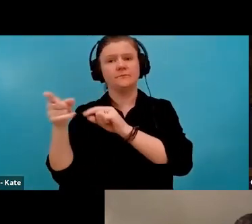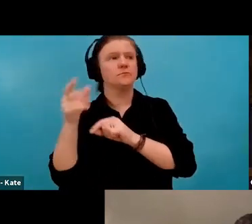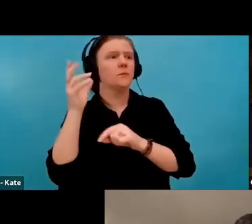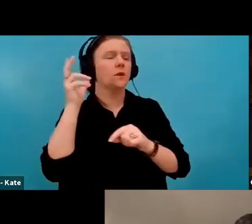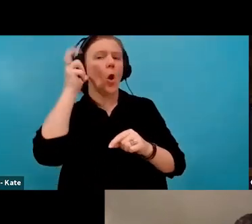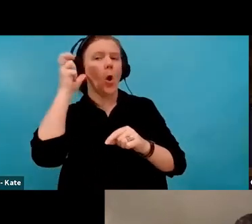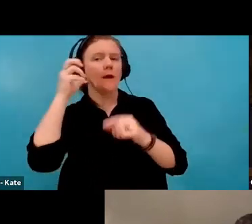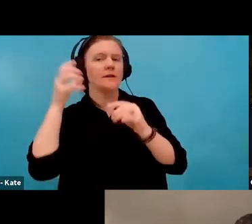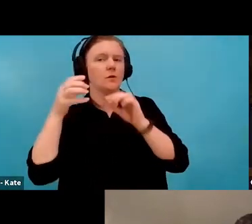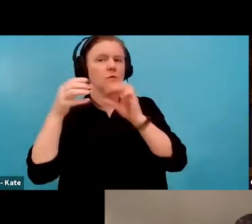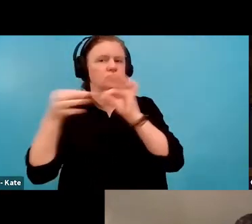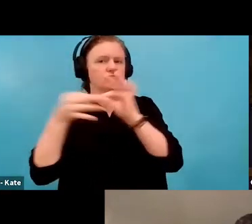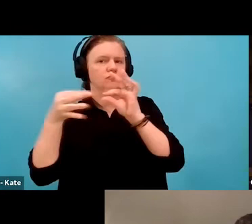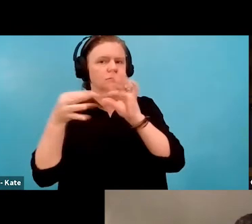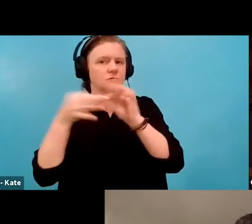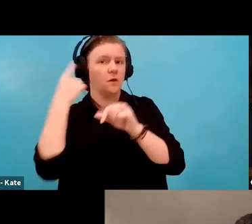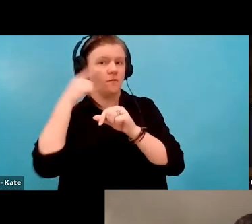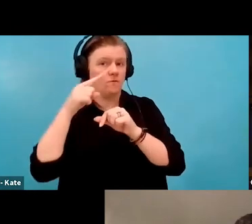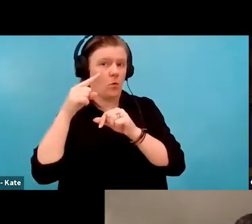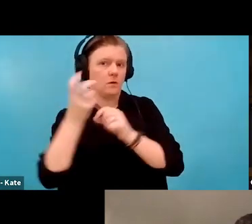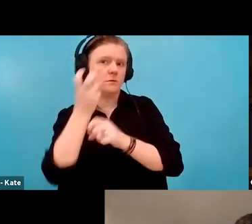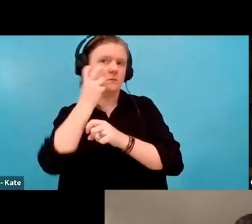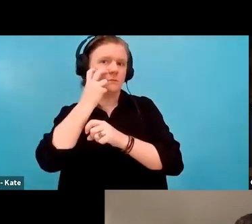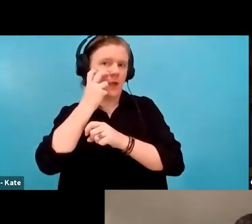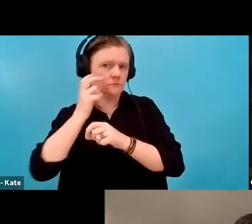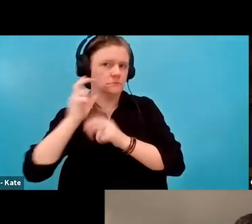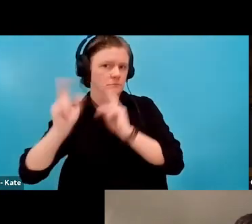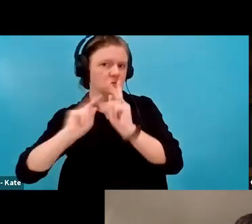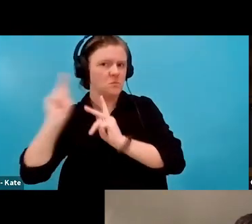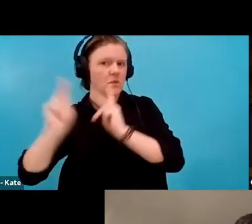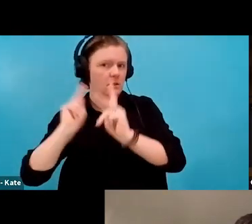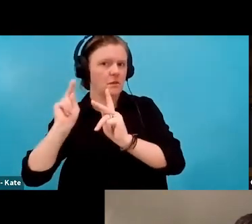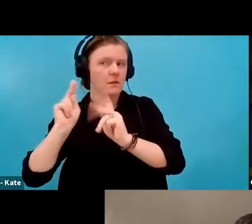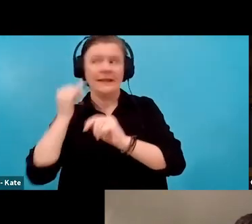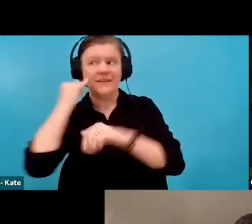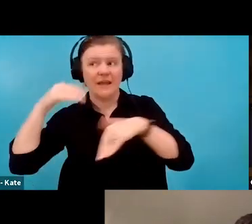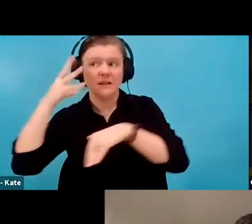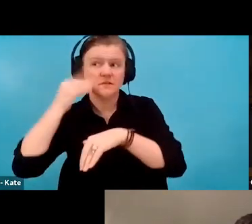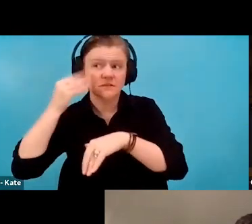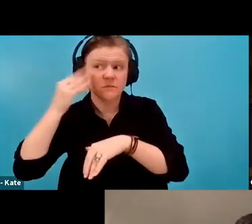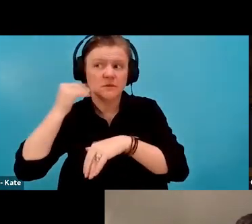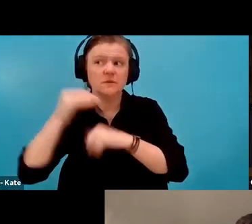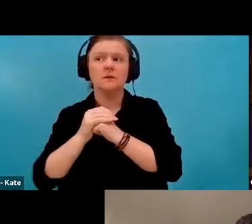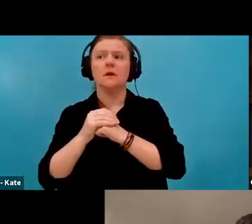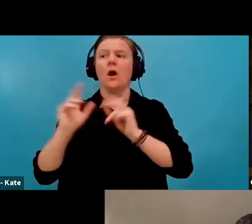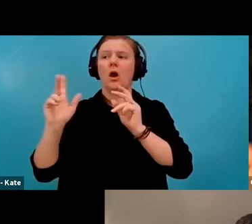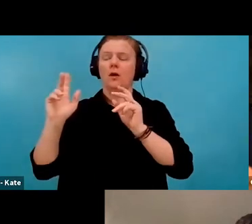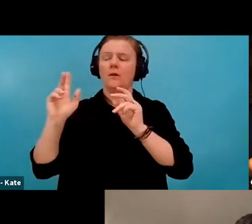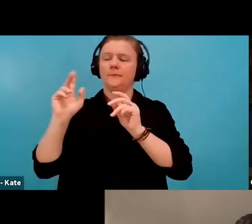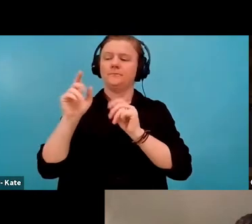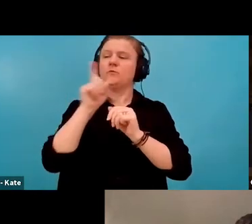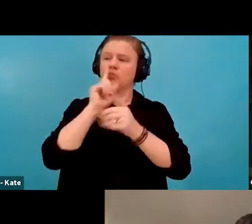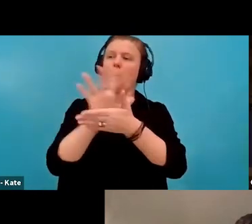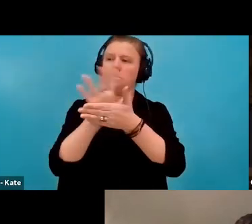description. And this is the practice, by the way, if you haven't come across it, of a narrator essentially speaking things that